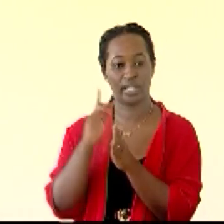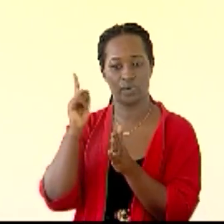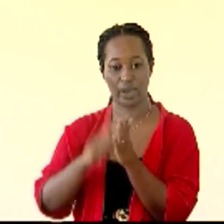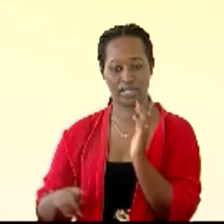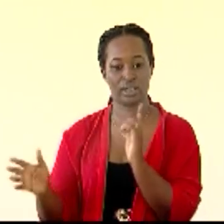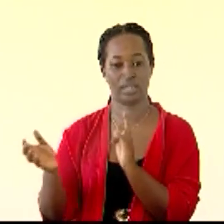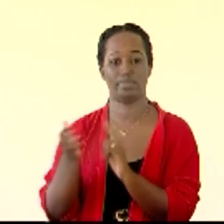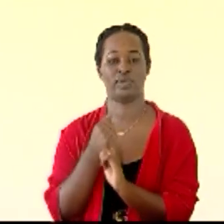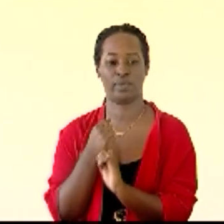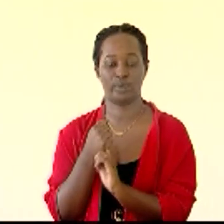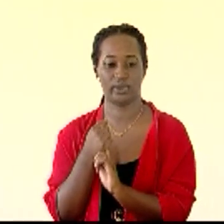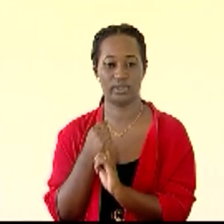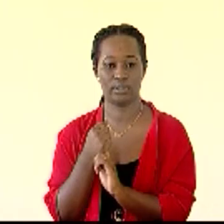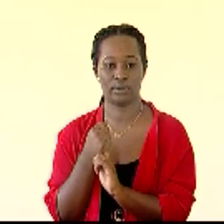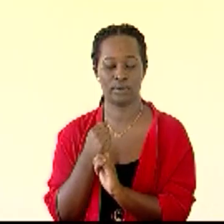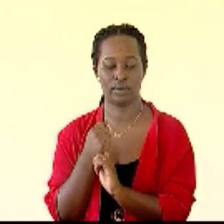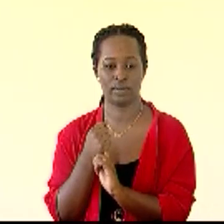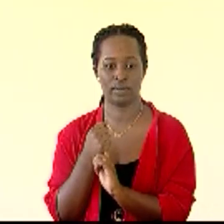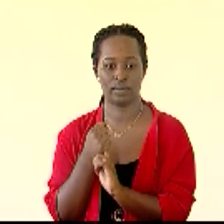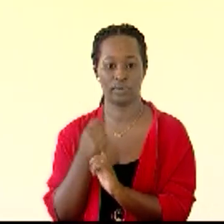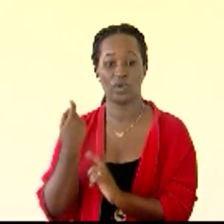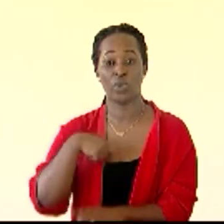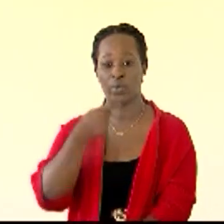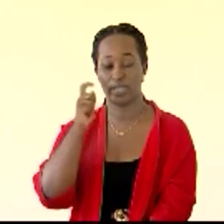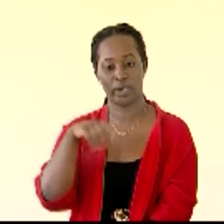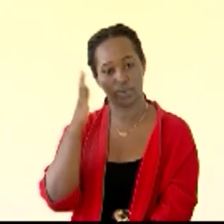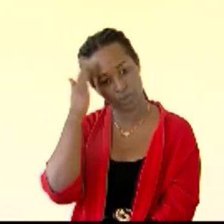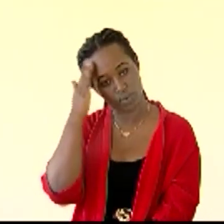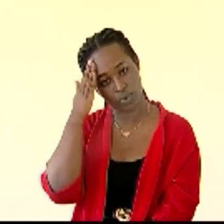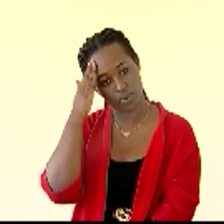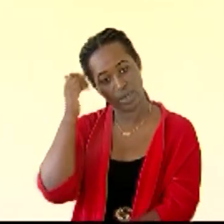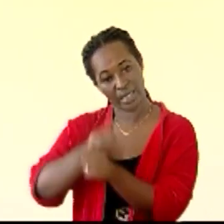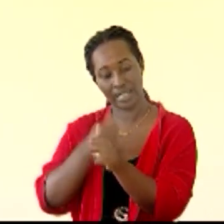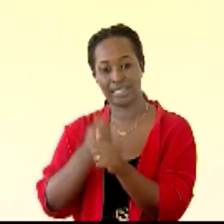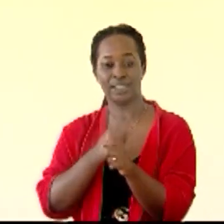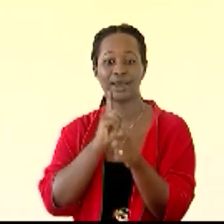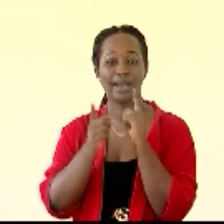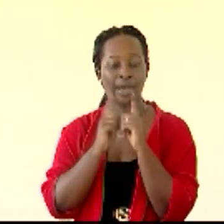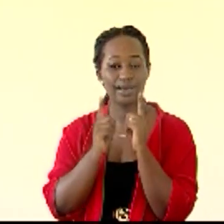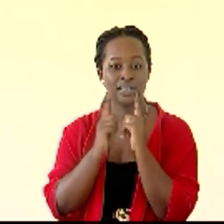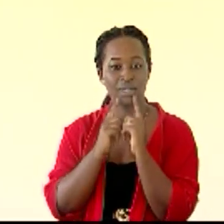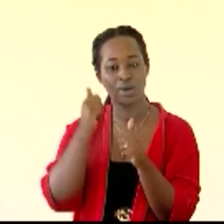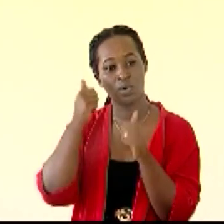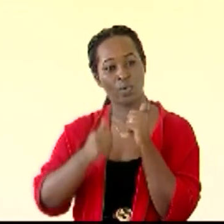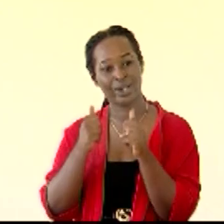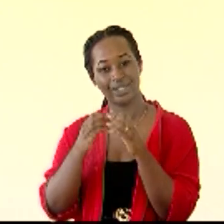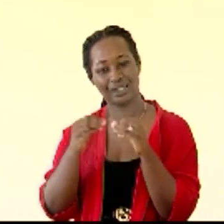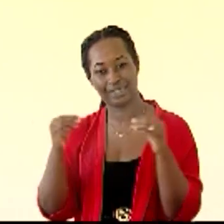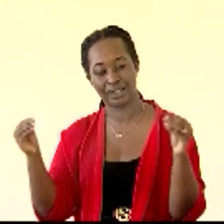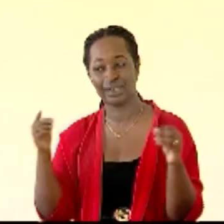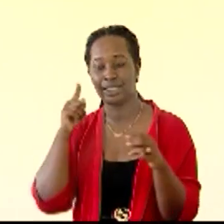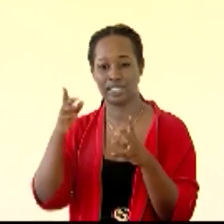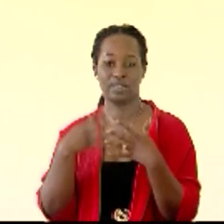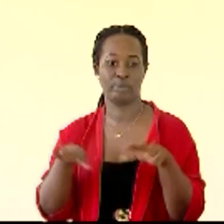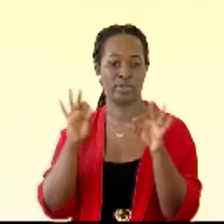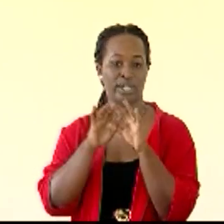absorbed? We need to know which colors, which wavelength is important